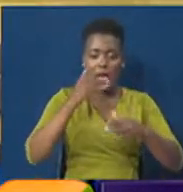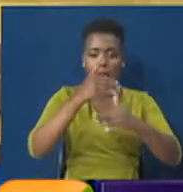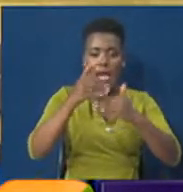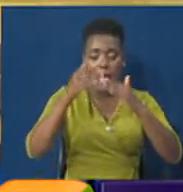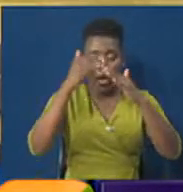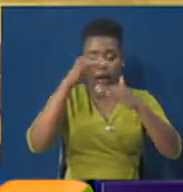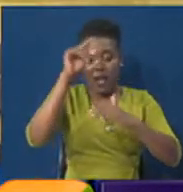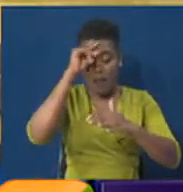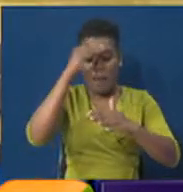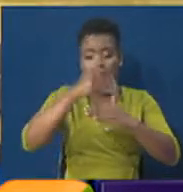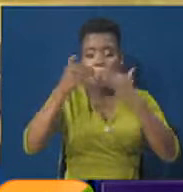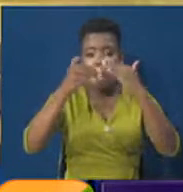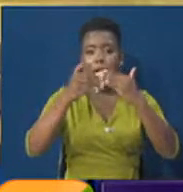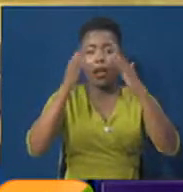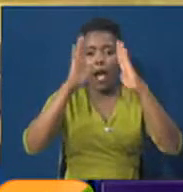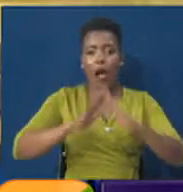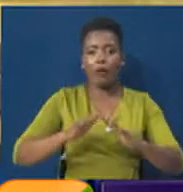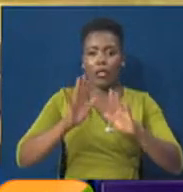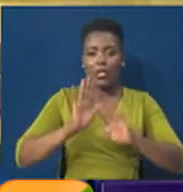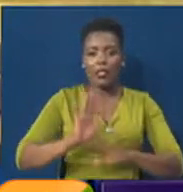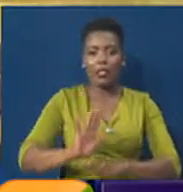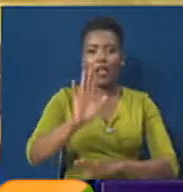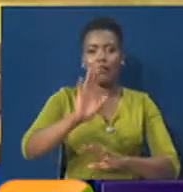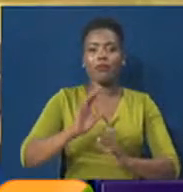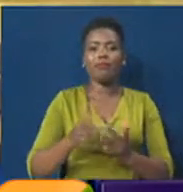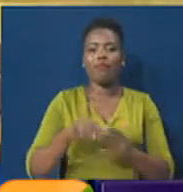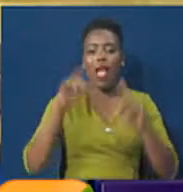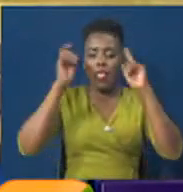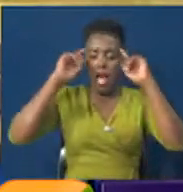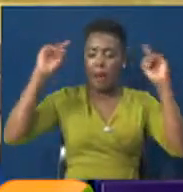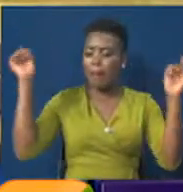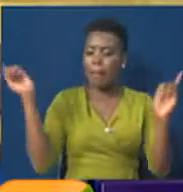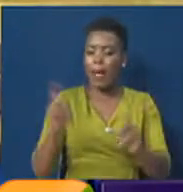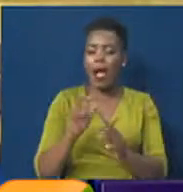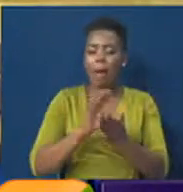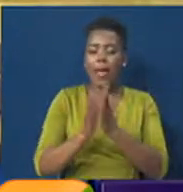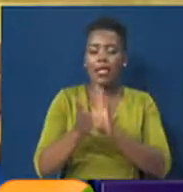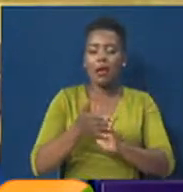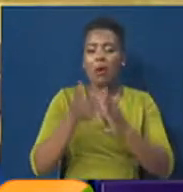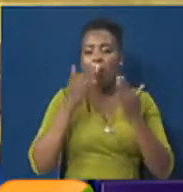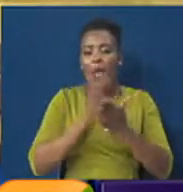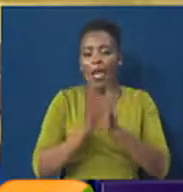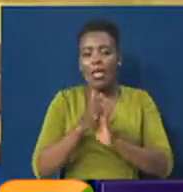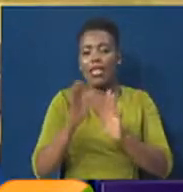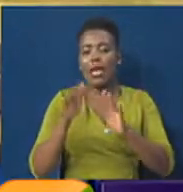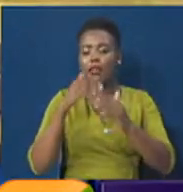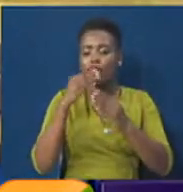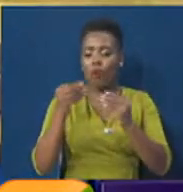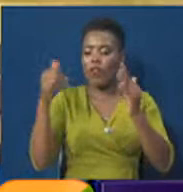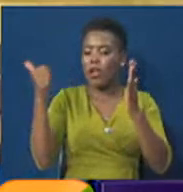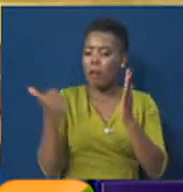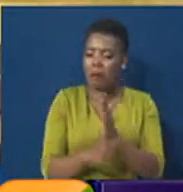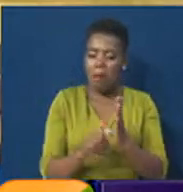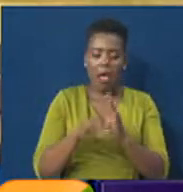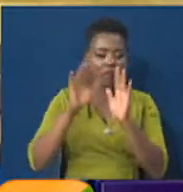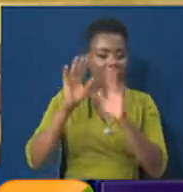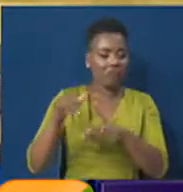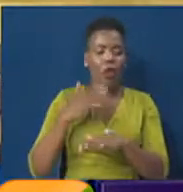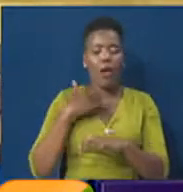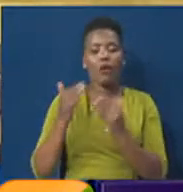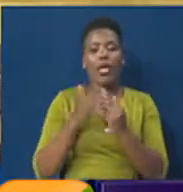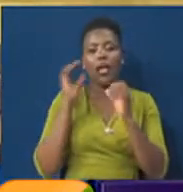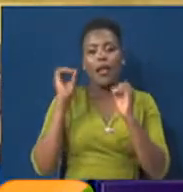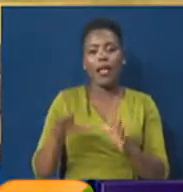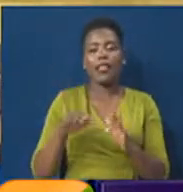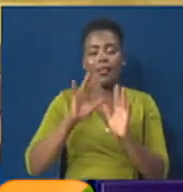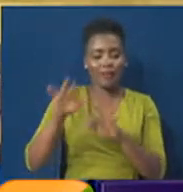houses, whether they're necessary or not, whether they're solving a problem or not, let them proceed to build housing. It's a situation where